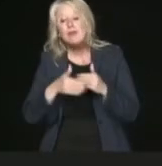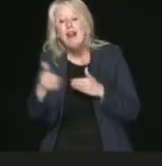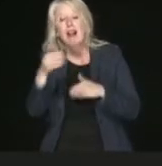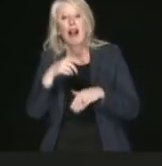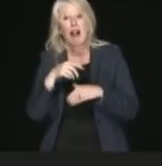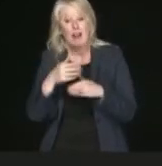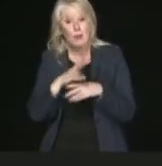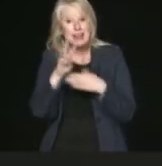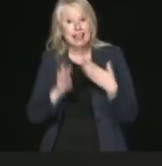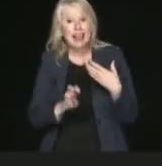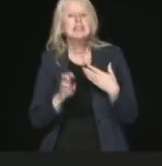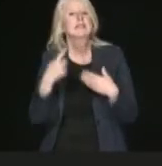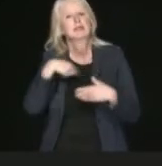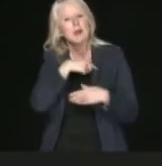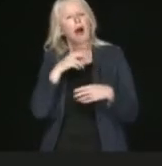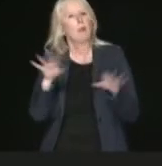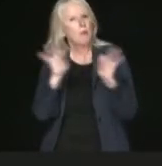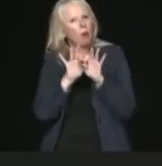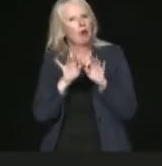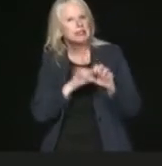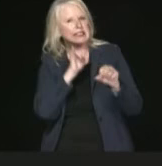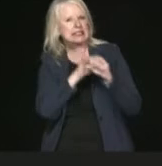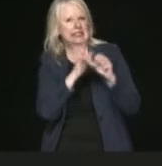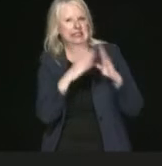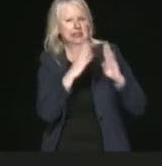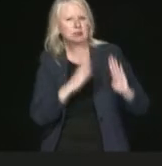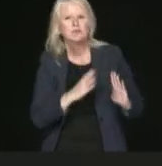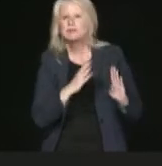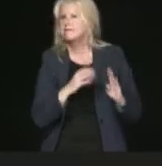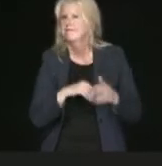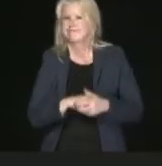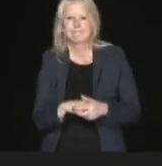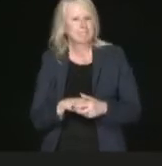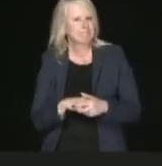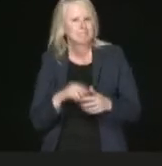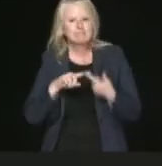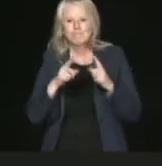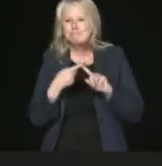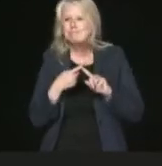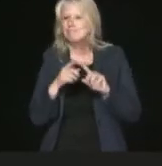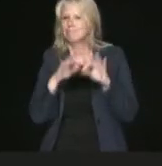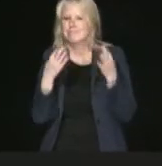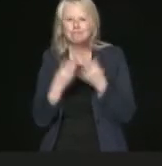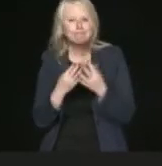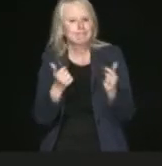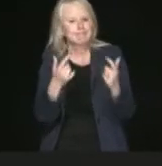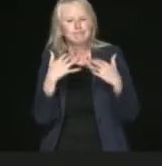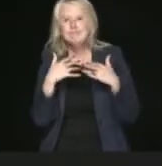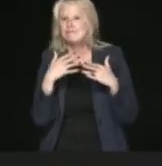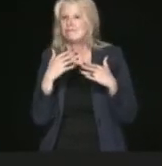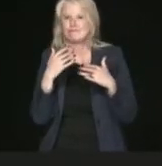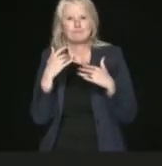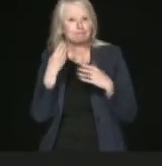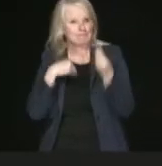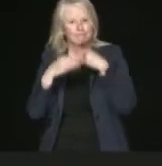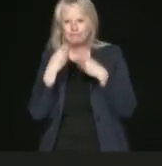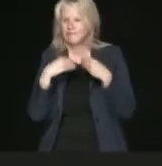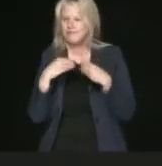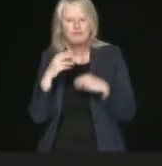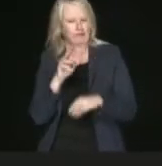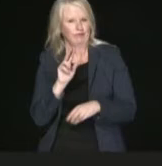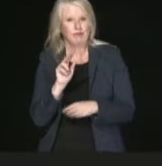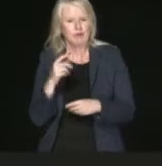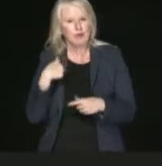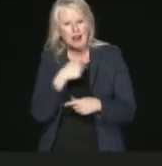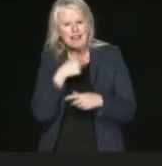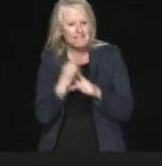all have to remain at home. We cannot have people over for dinner, and we will have have to be creative in